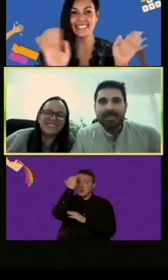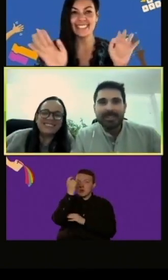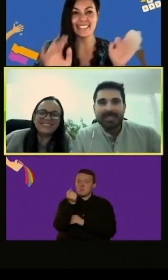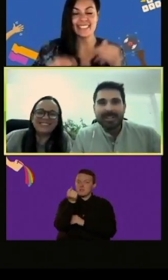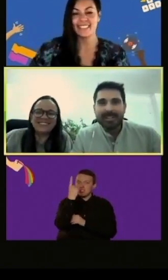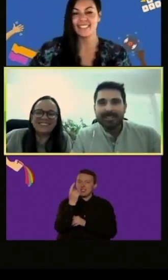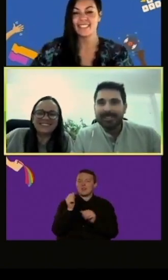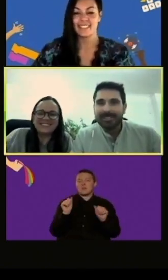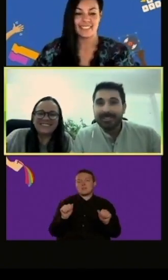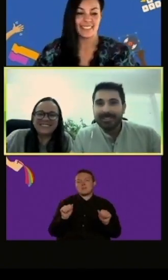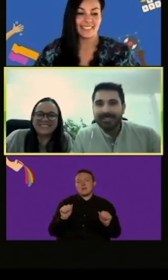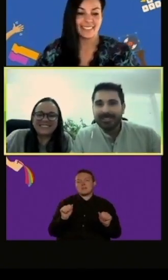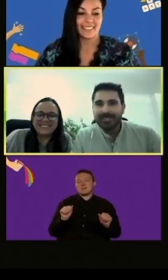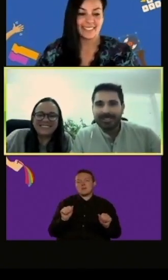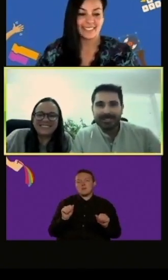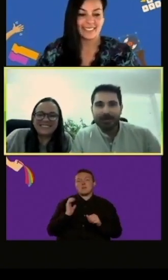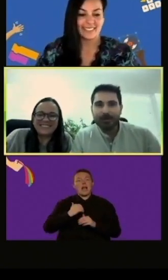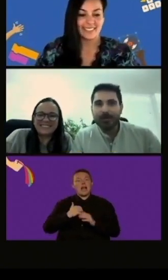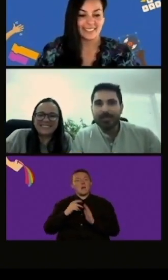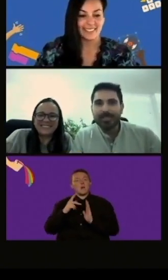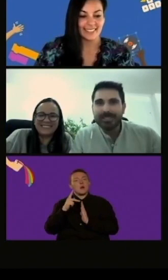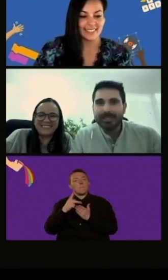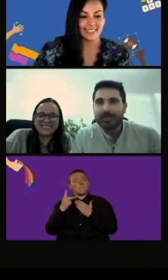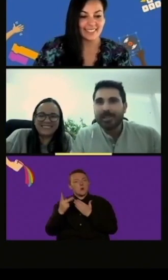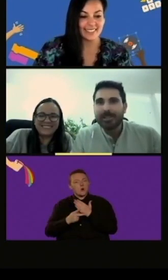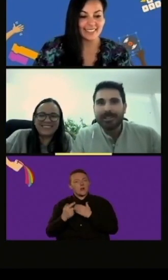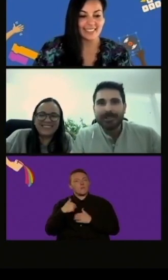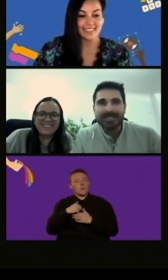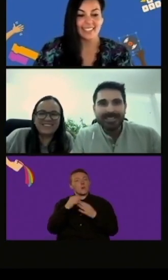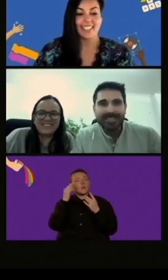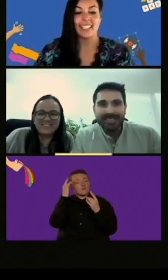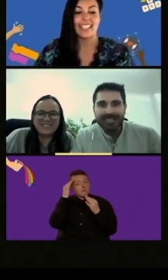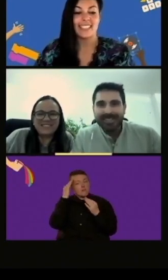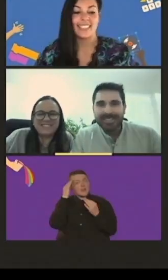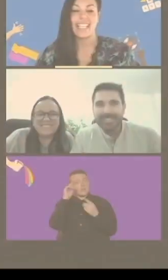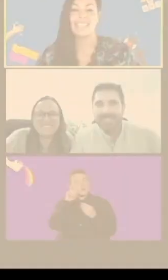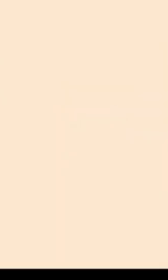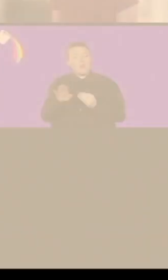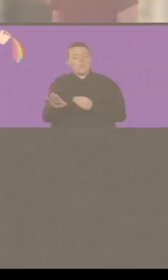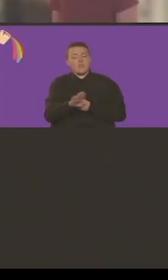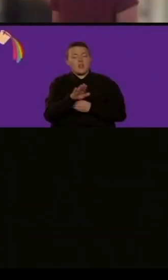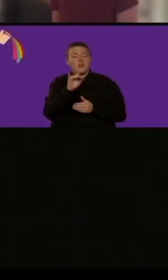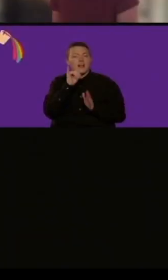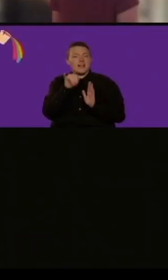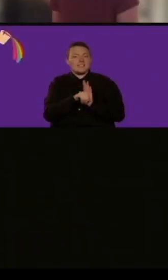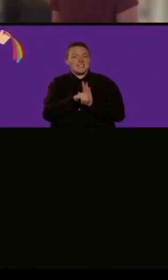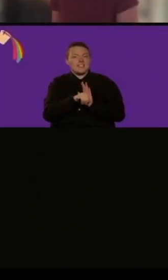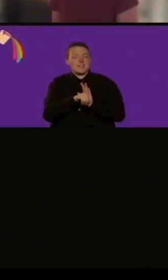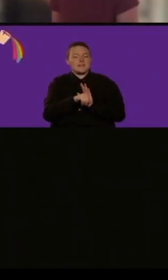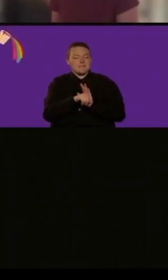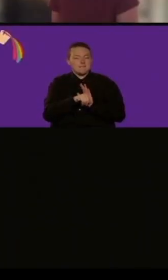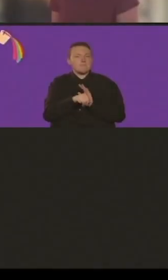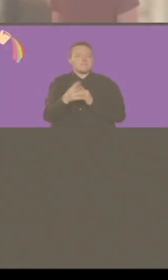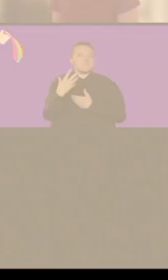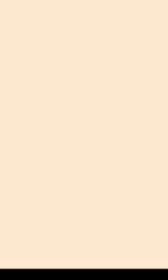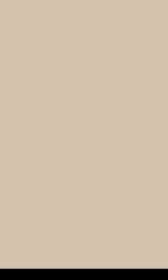Muchas gracias, Sara. Thank you very much, Sarah. Thanks to all of you. Bye.